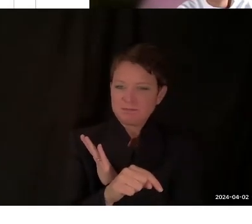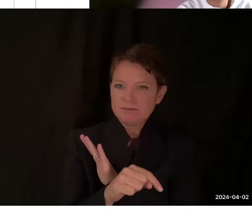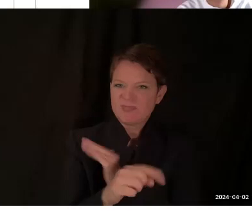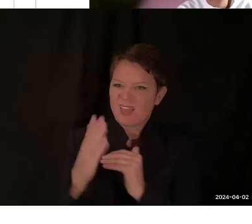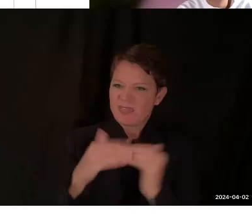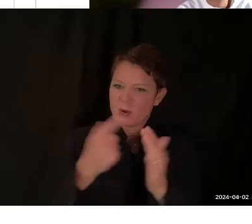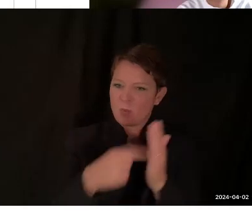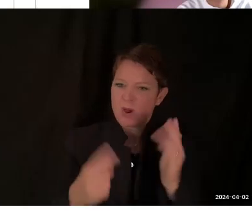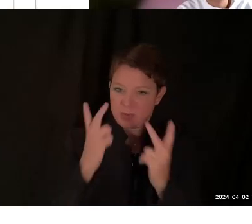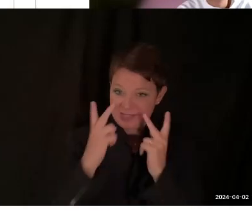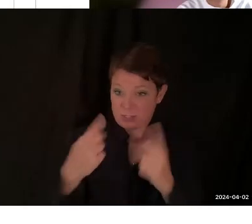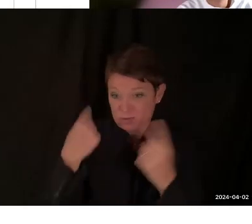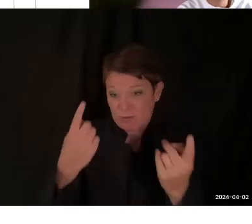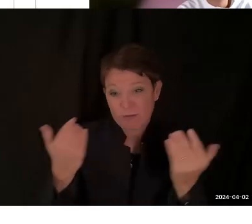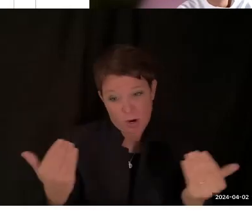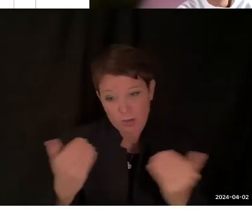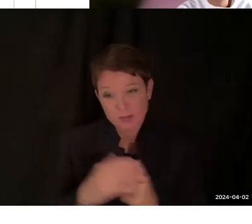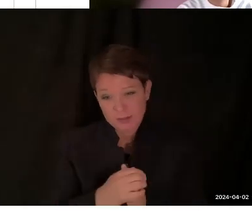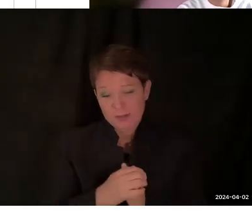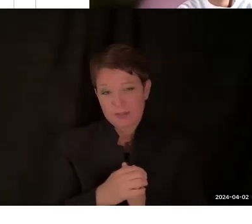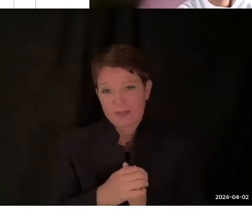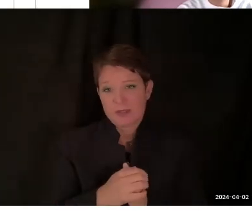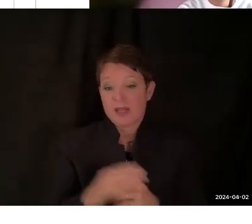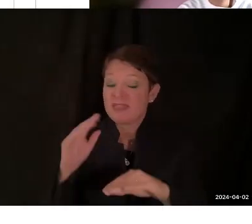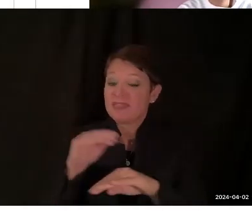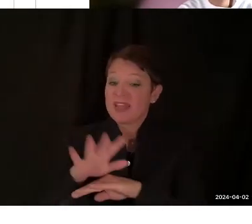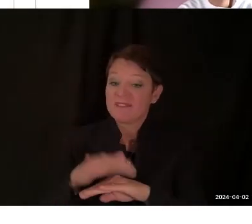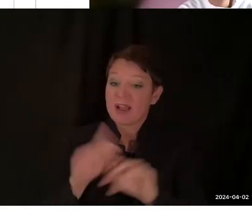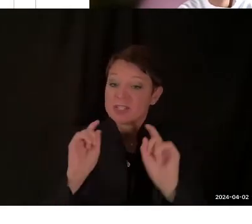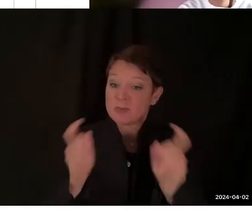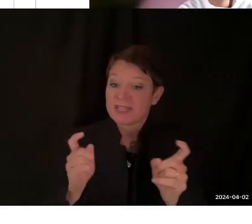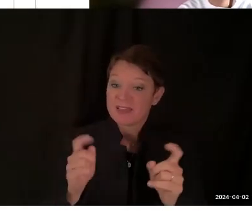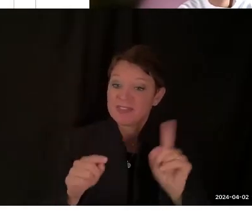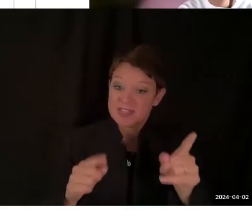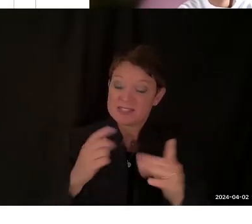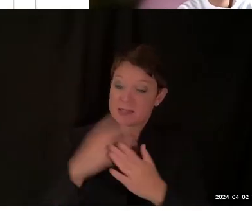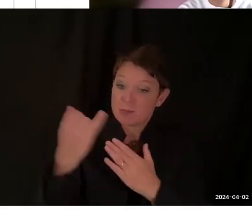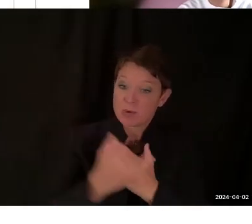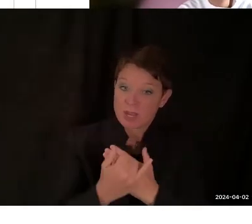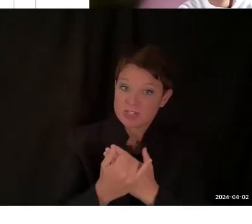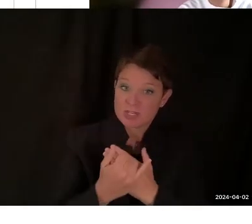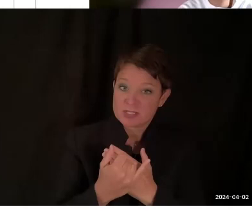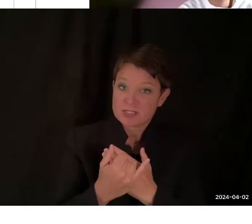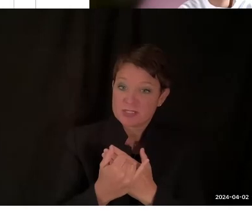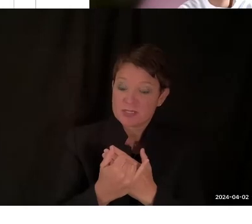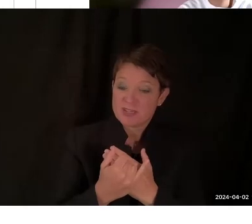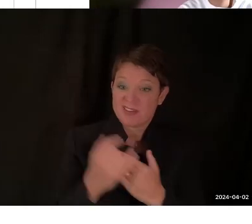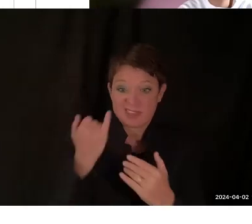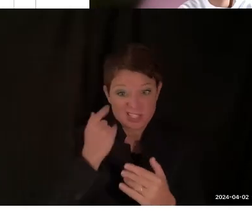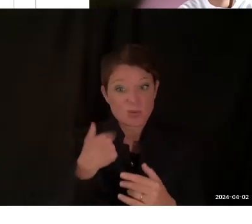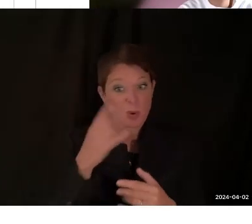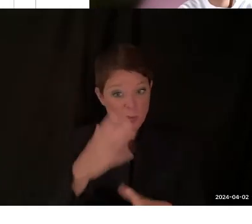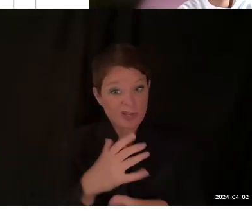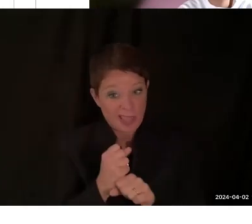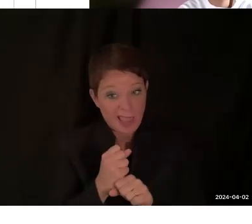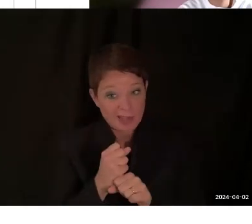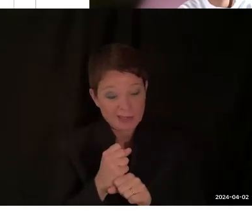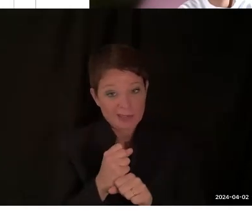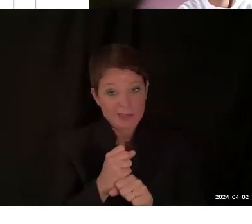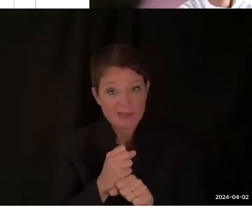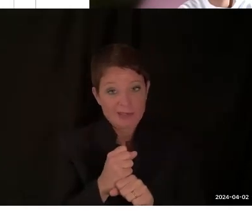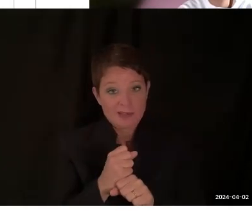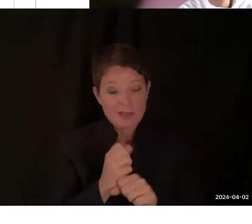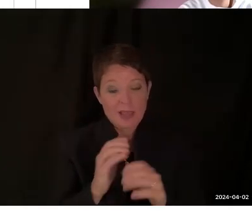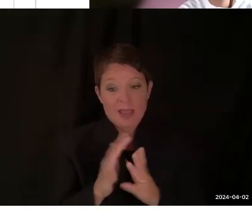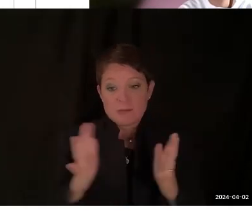what we're presented with so far. So the advice we would give, if this is the project that we're gonna get, and as much as I